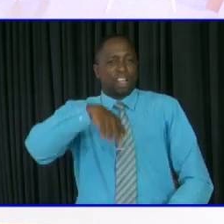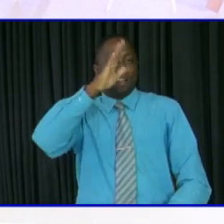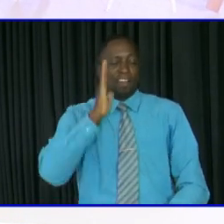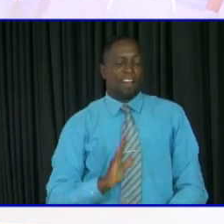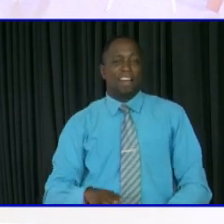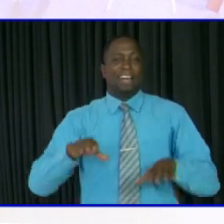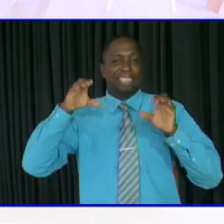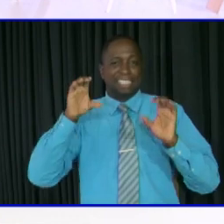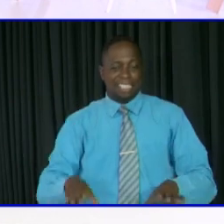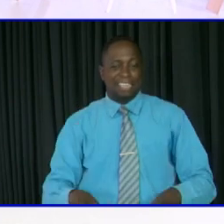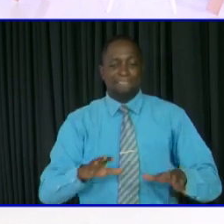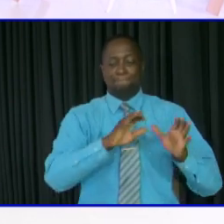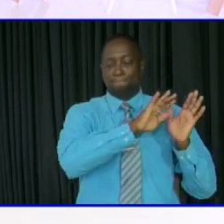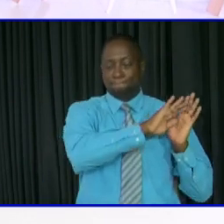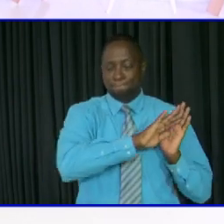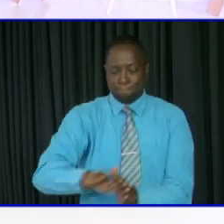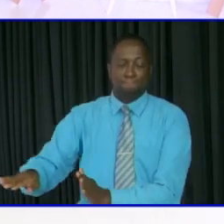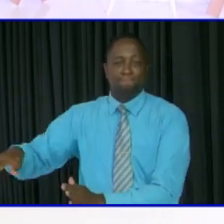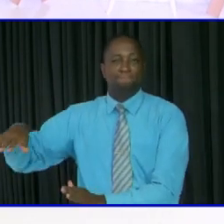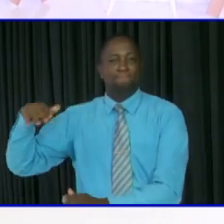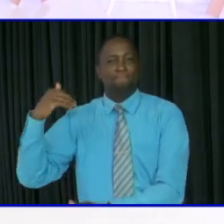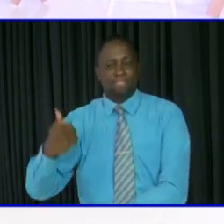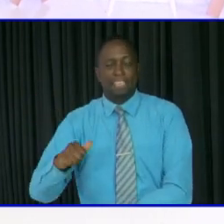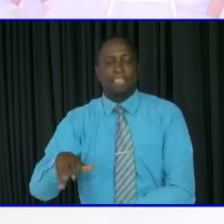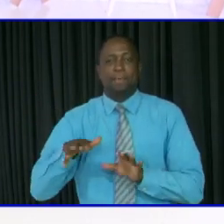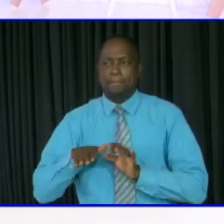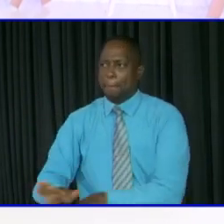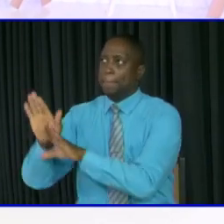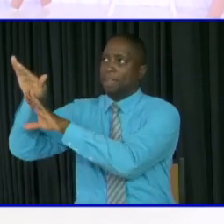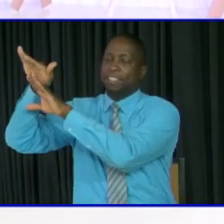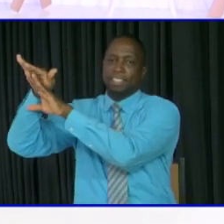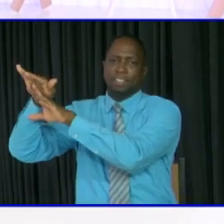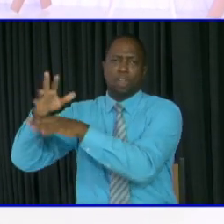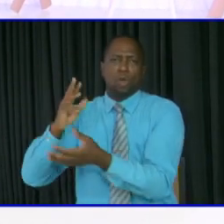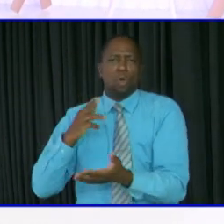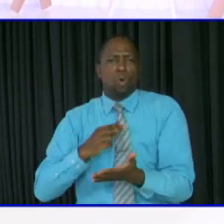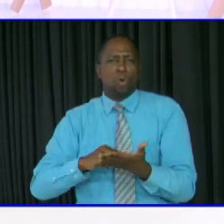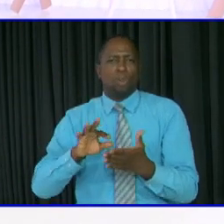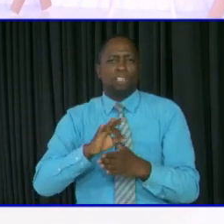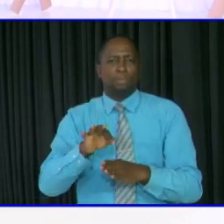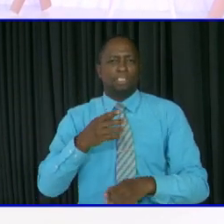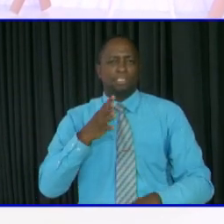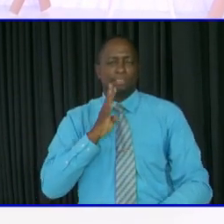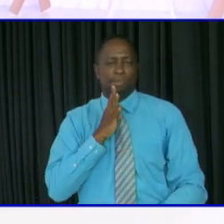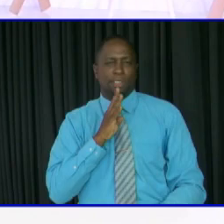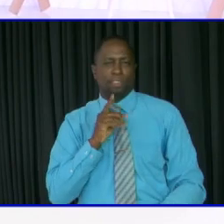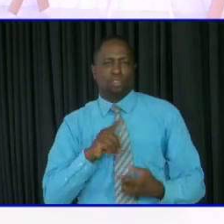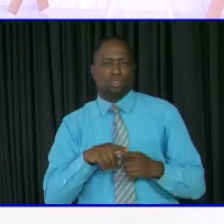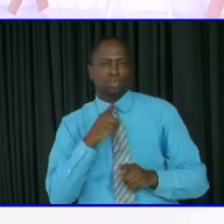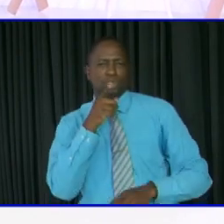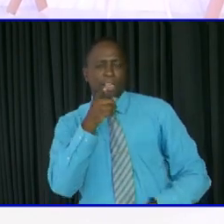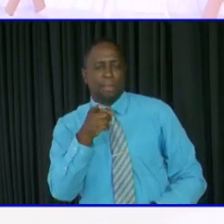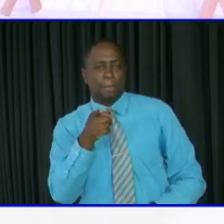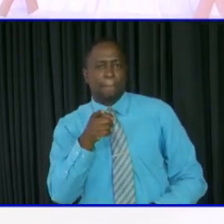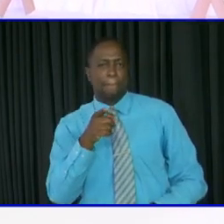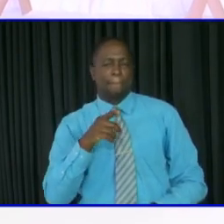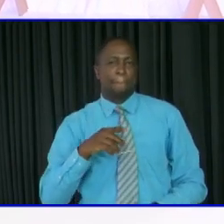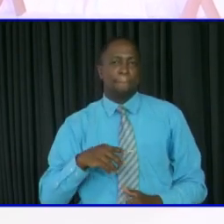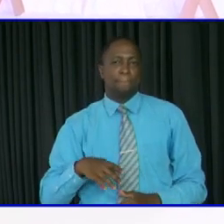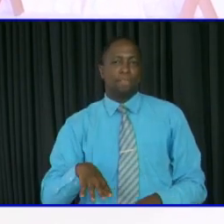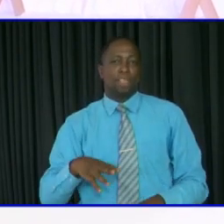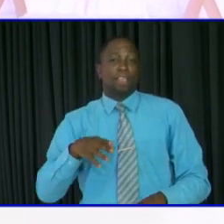pulverize any mountain. The Holy Spirit is speaking to you. The Holy Spirit wants you